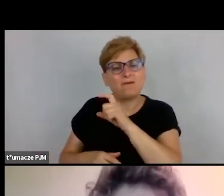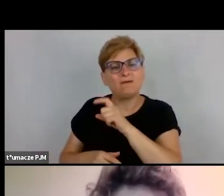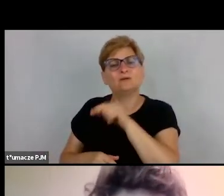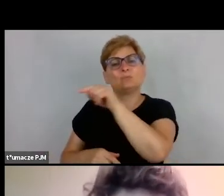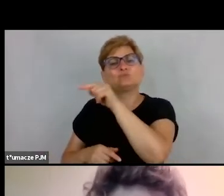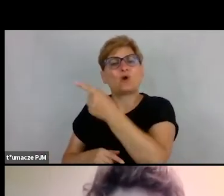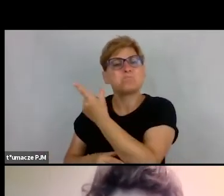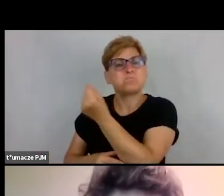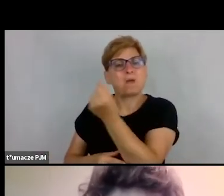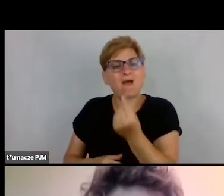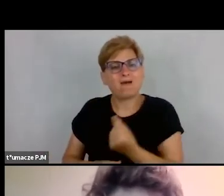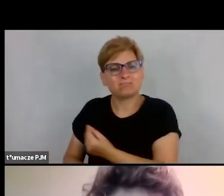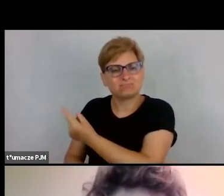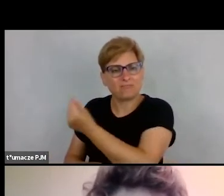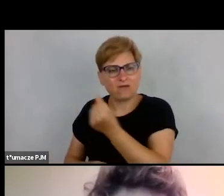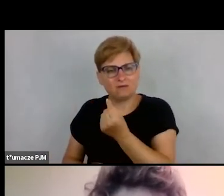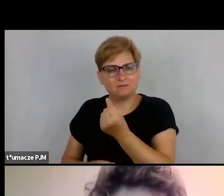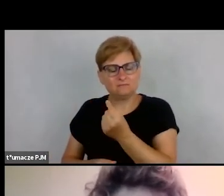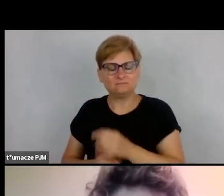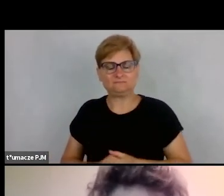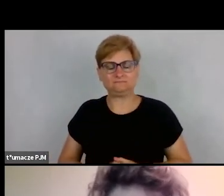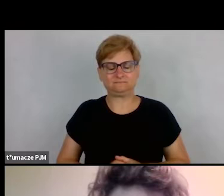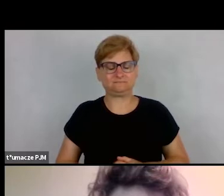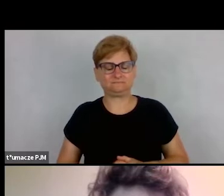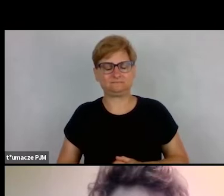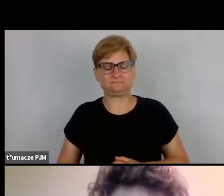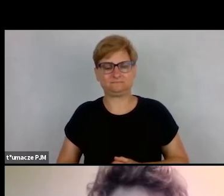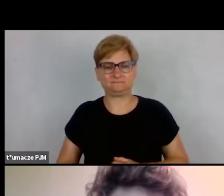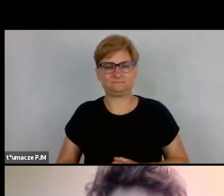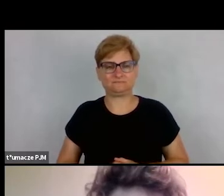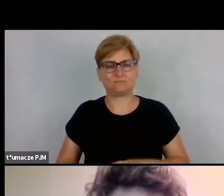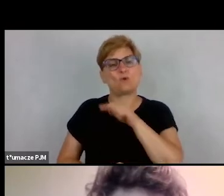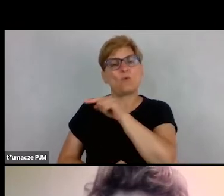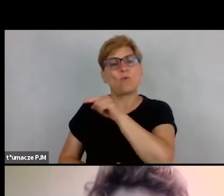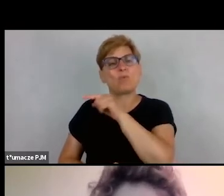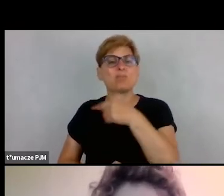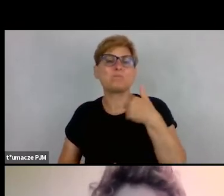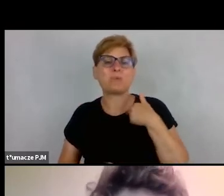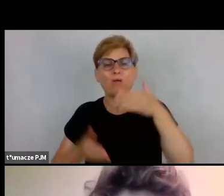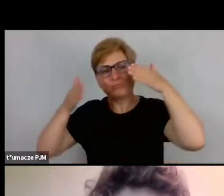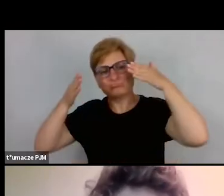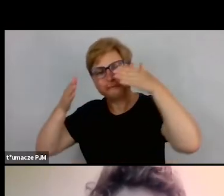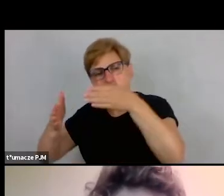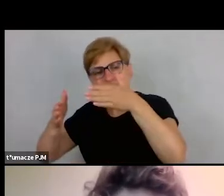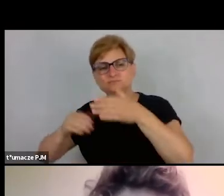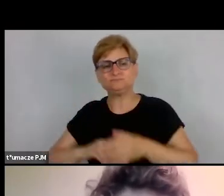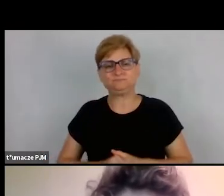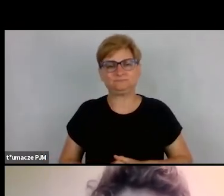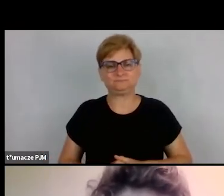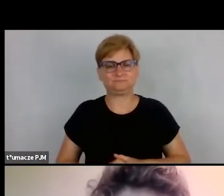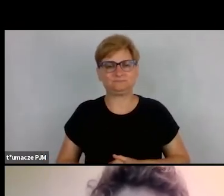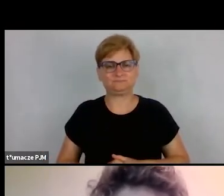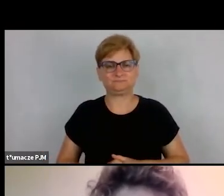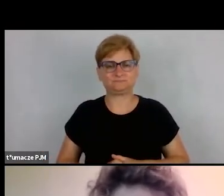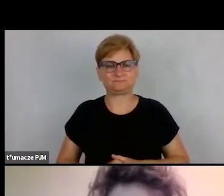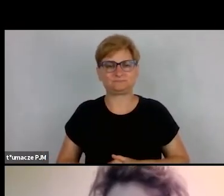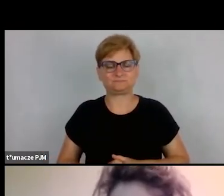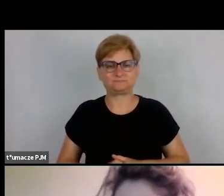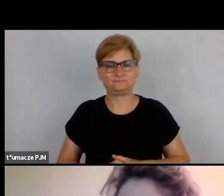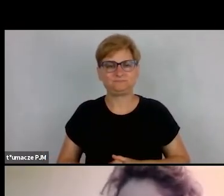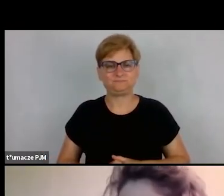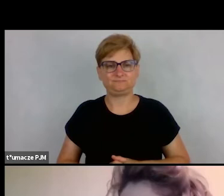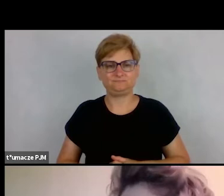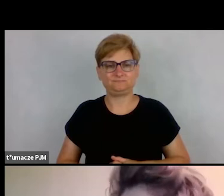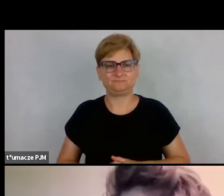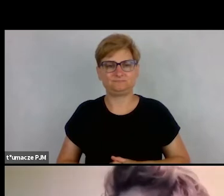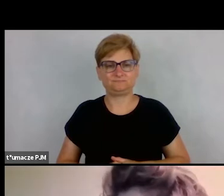directly interrelated phenomena, which was gender-based violence and HIV and AIDS. at the beginning of in the